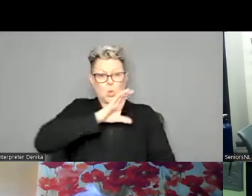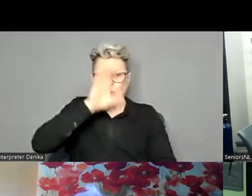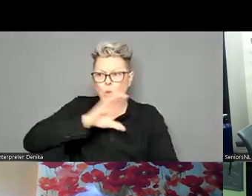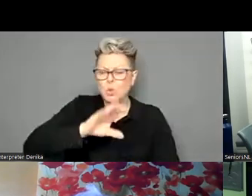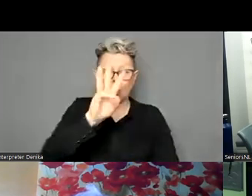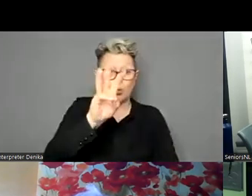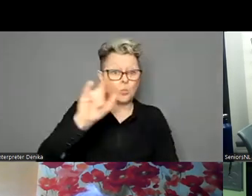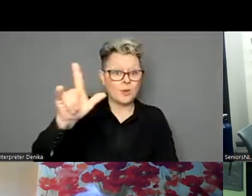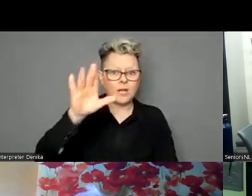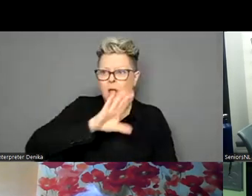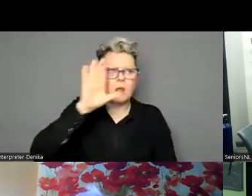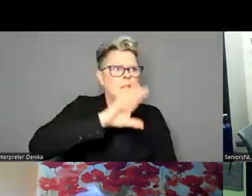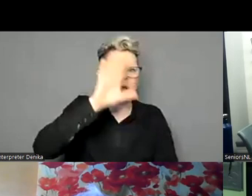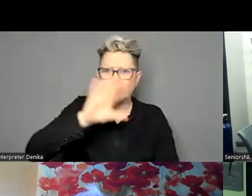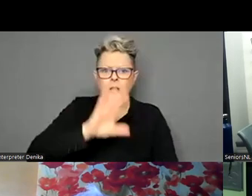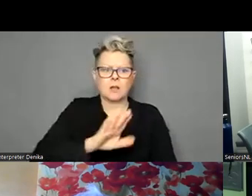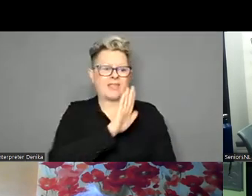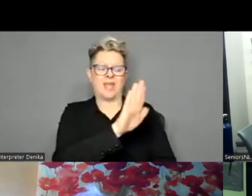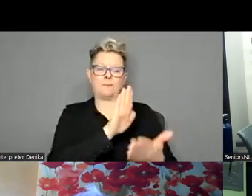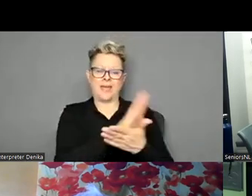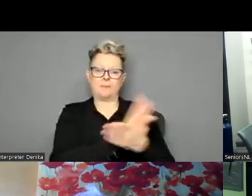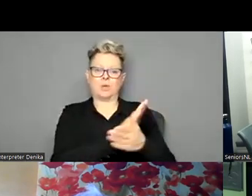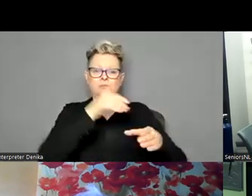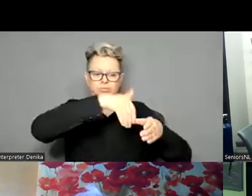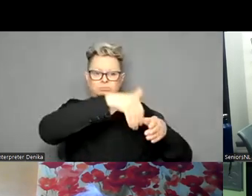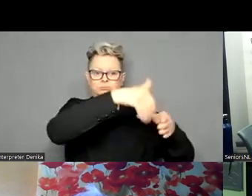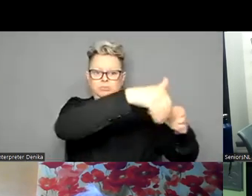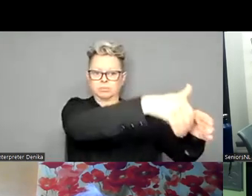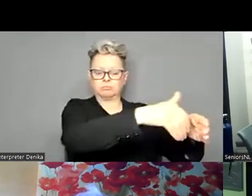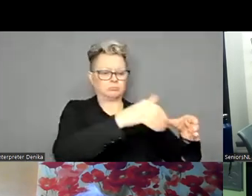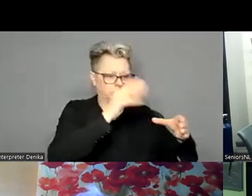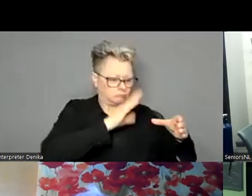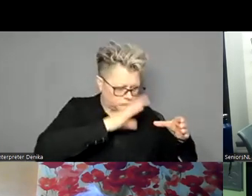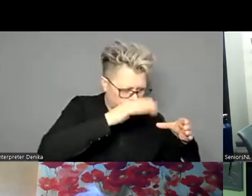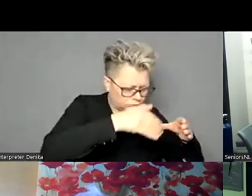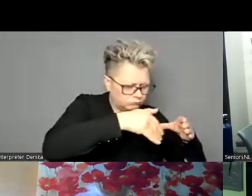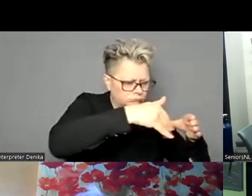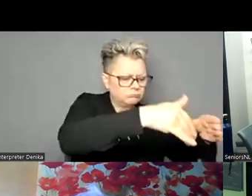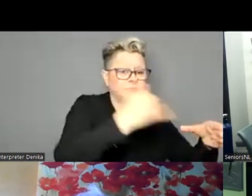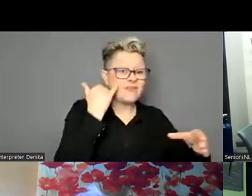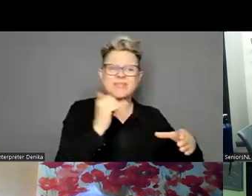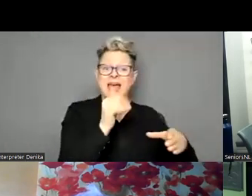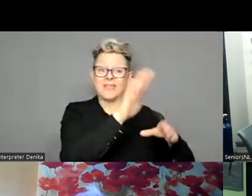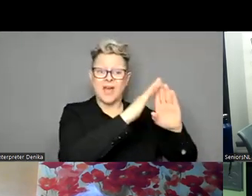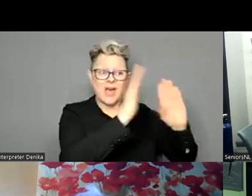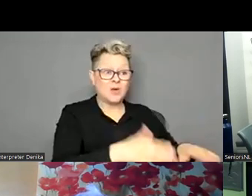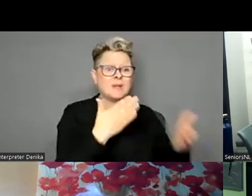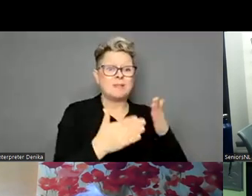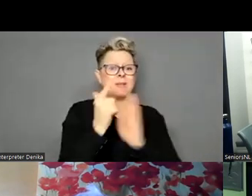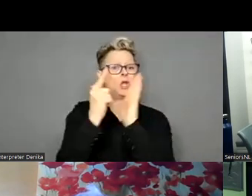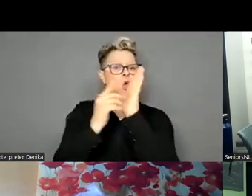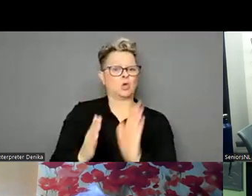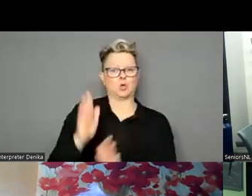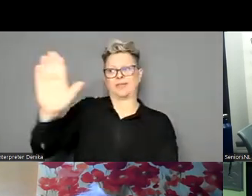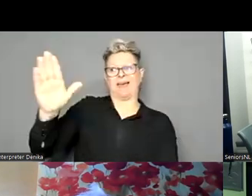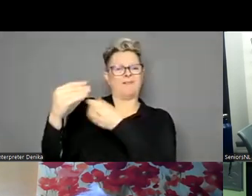you just start by looking through their papers. If it's not in their house, it's probably, it might have been left at the lawyer's office who